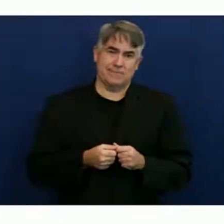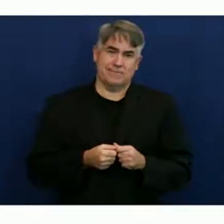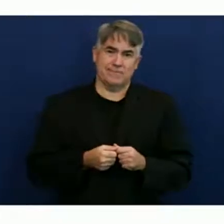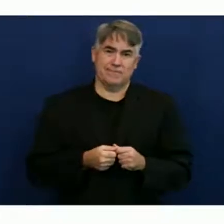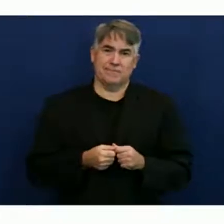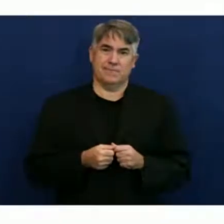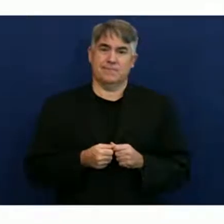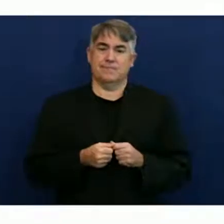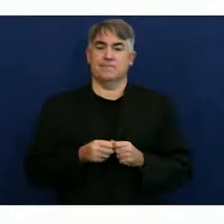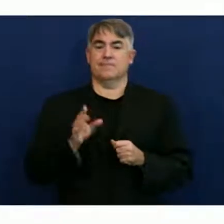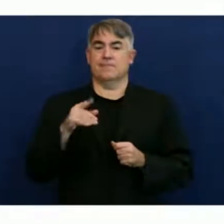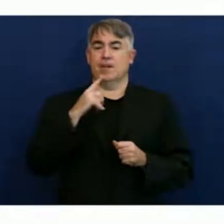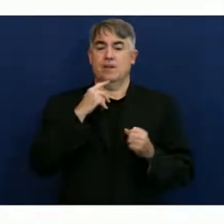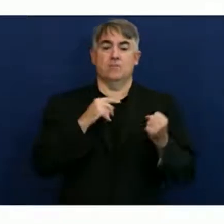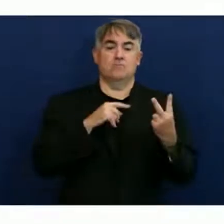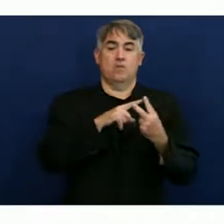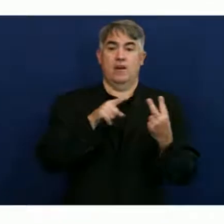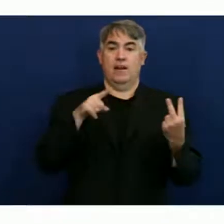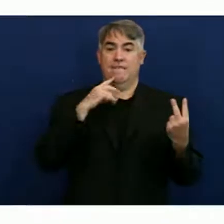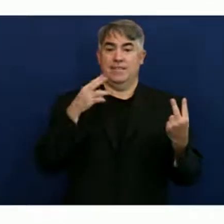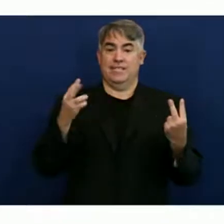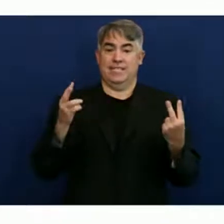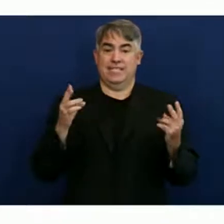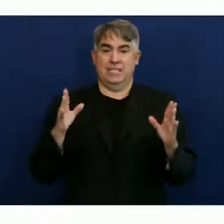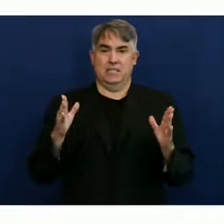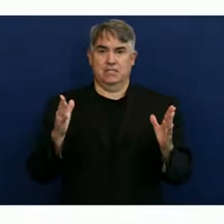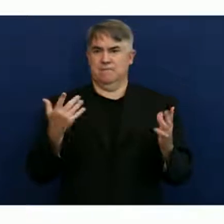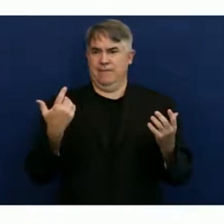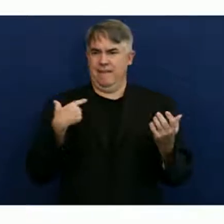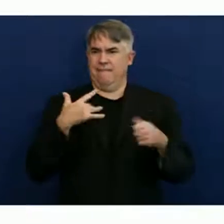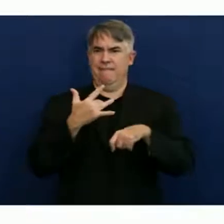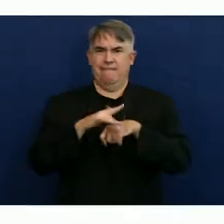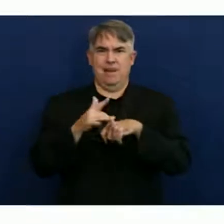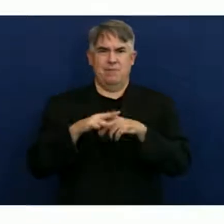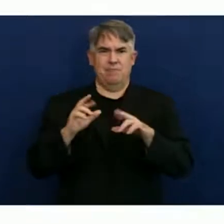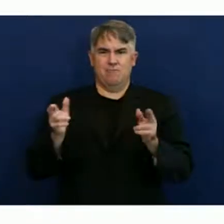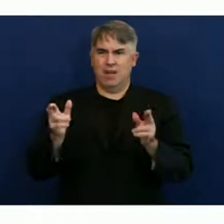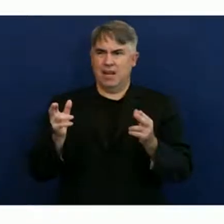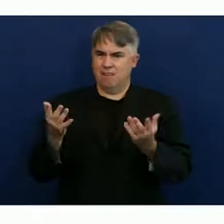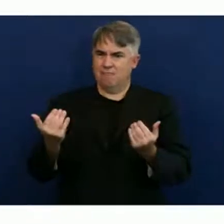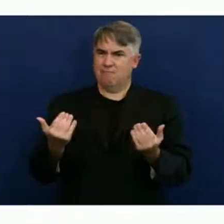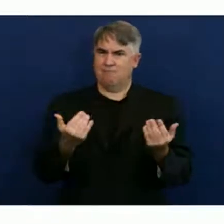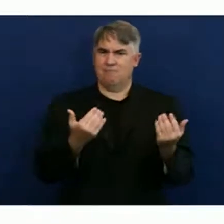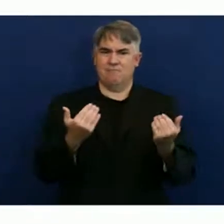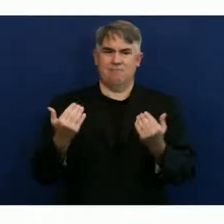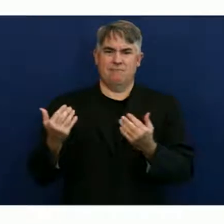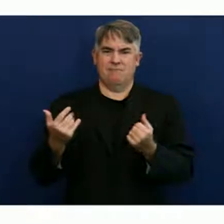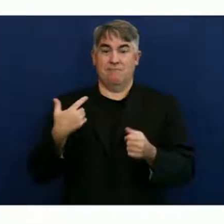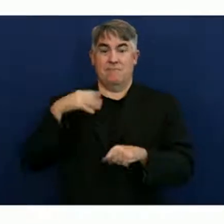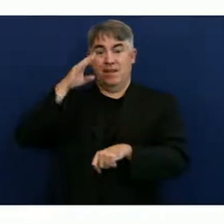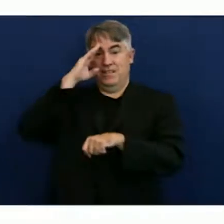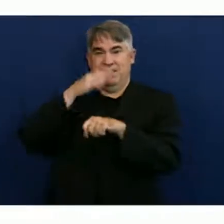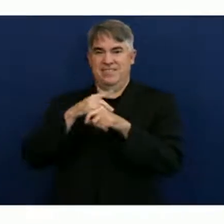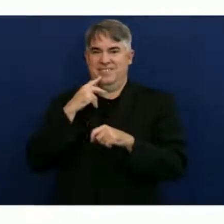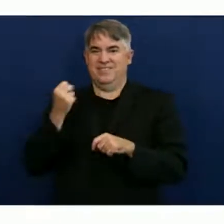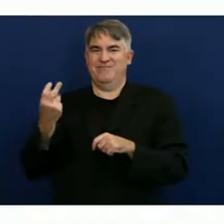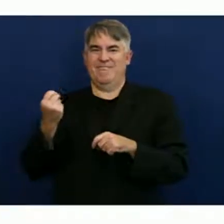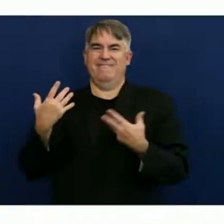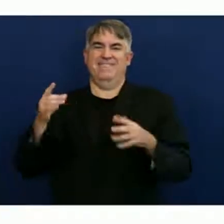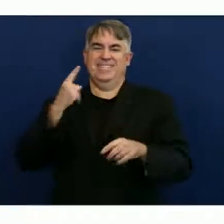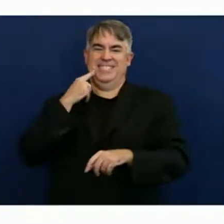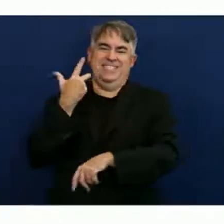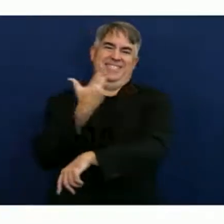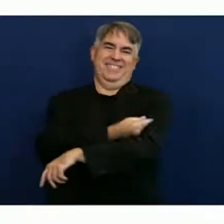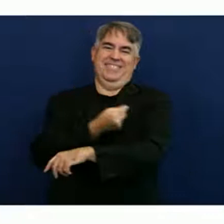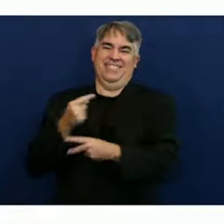12 and 16-year-olds, we have been able to meet that need. I know my 12-year-old got his first dose. He was very excited about it, and